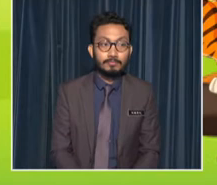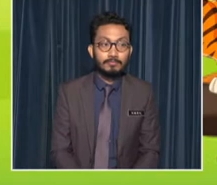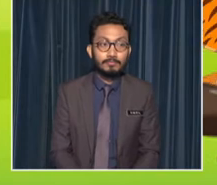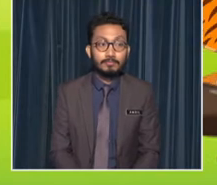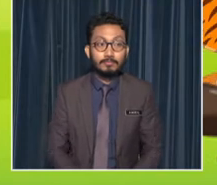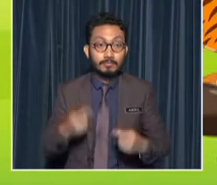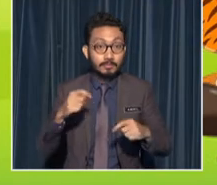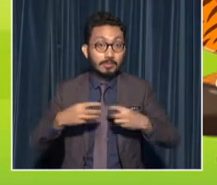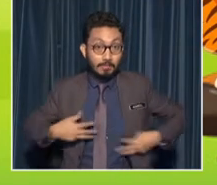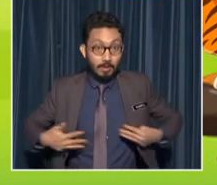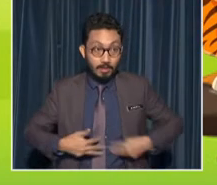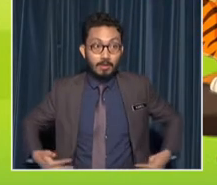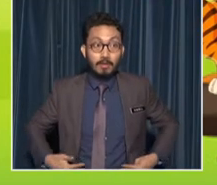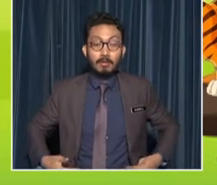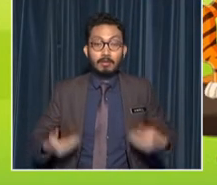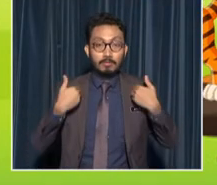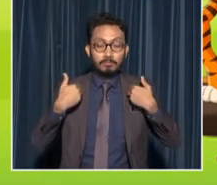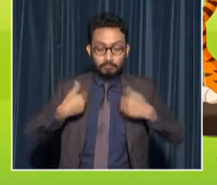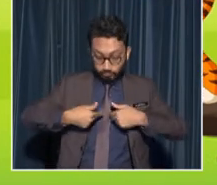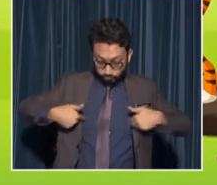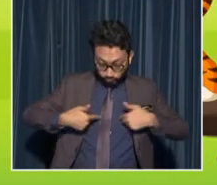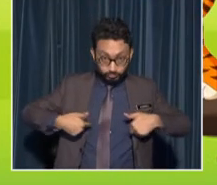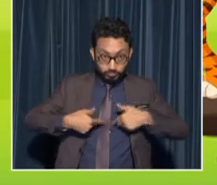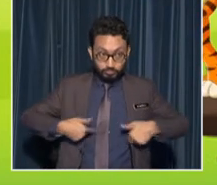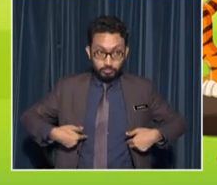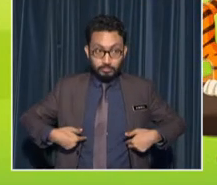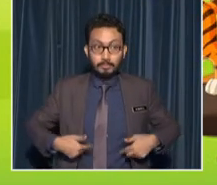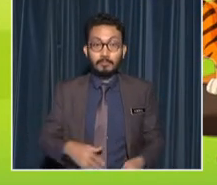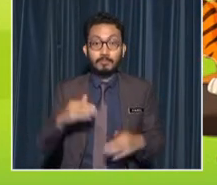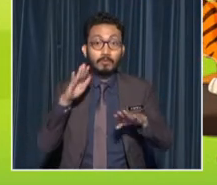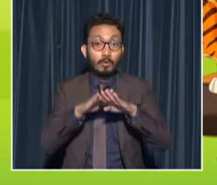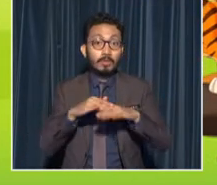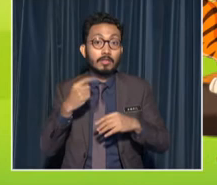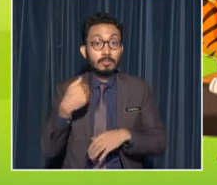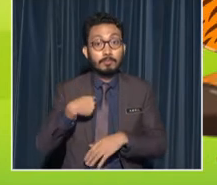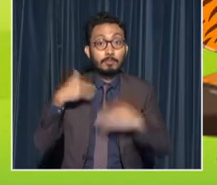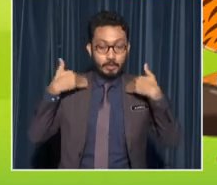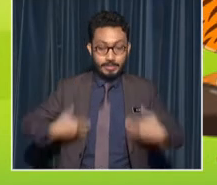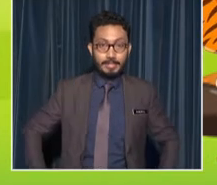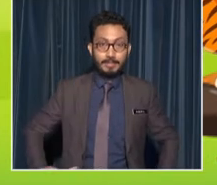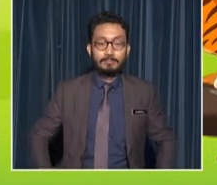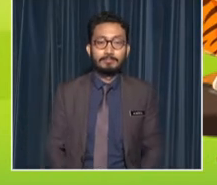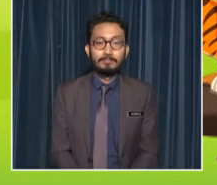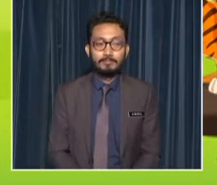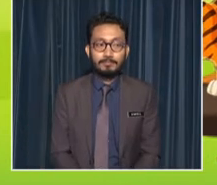The zebra also has stripes on its body.